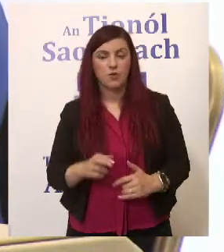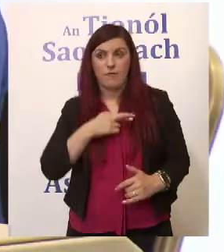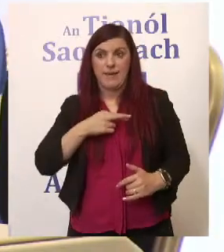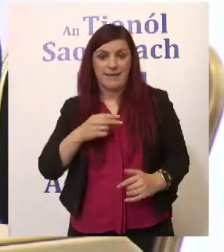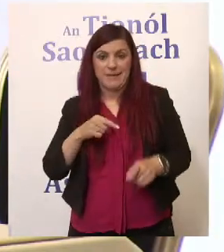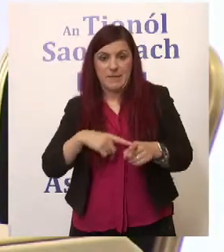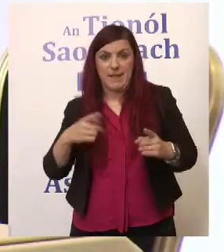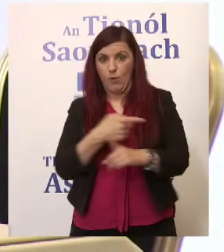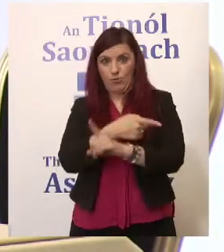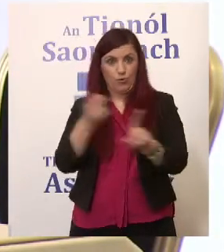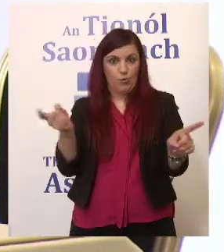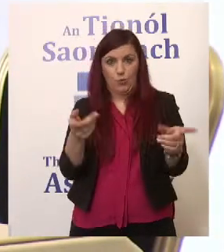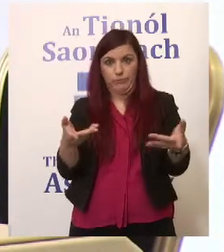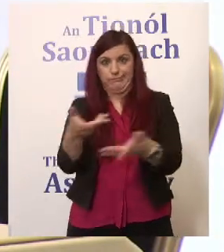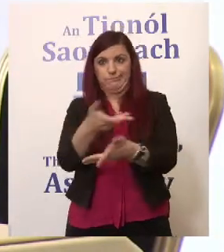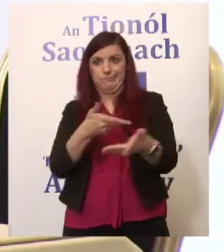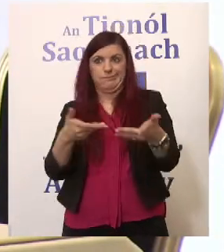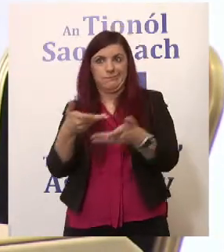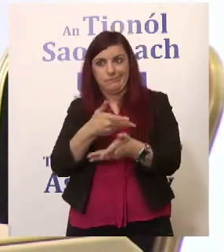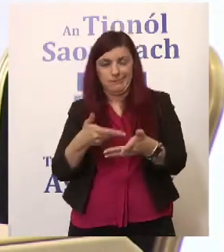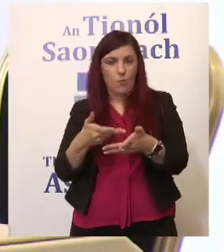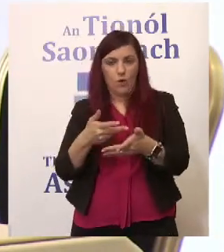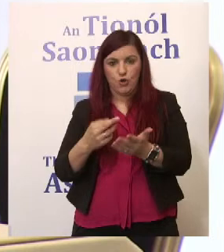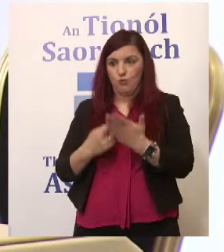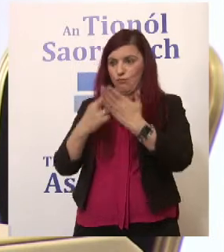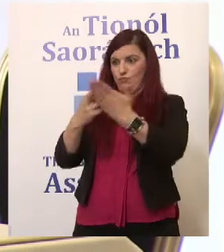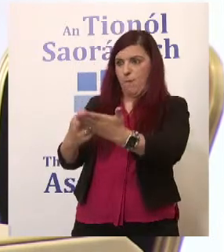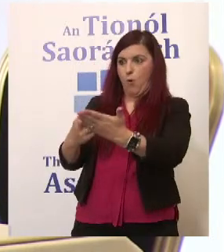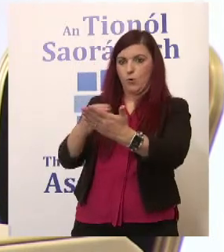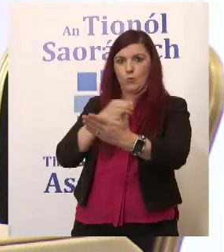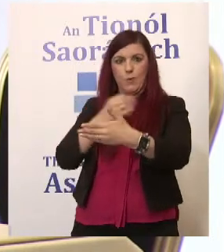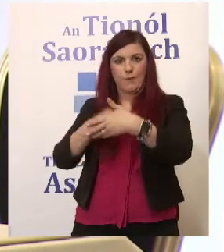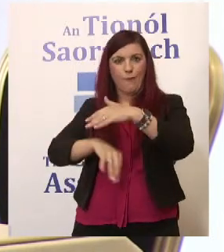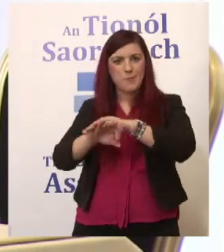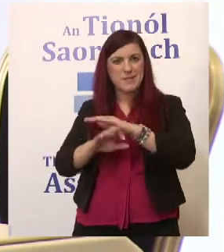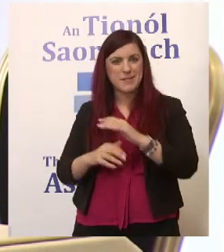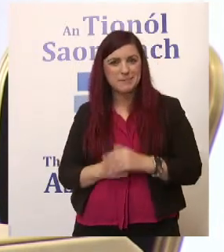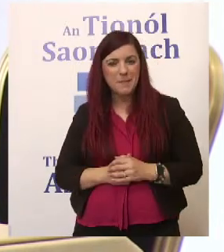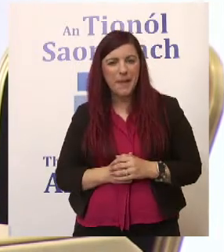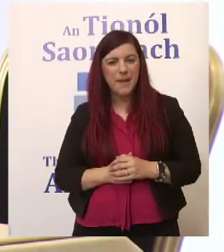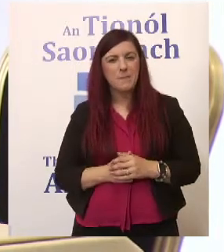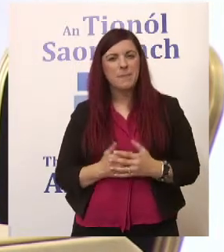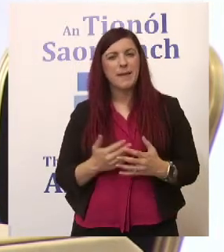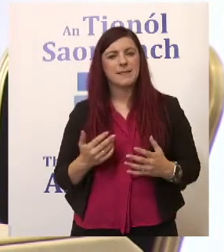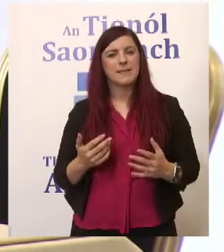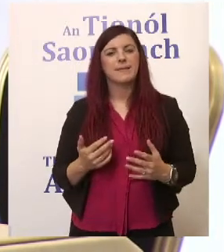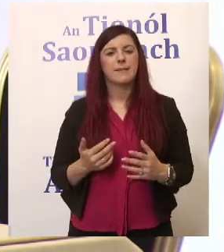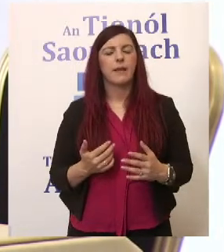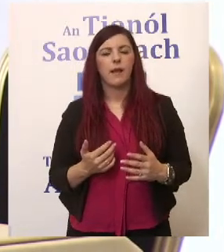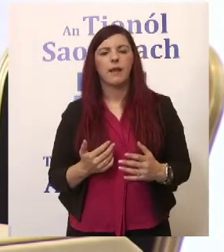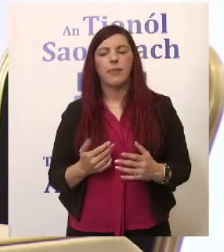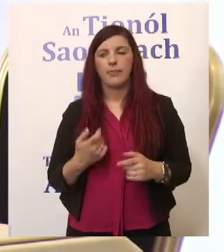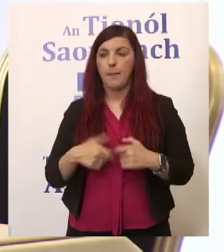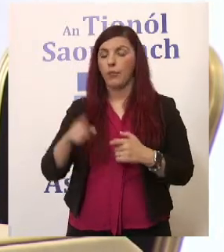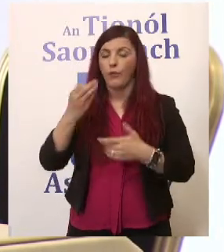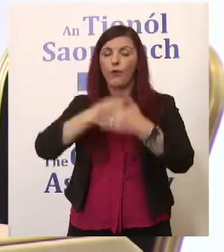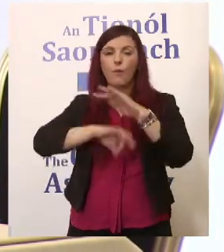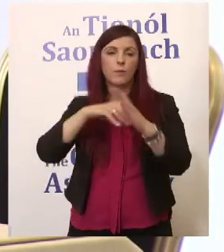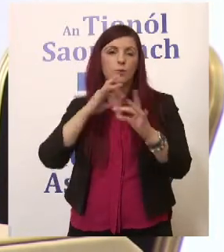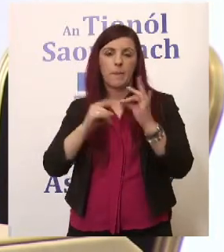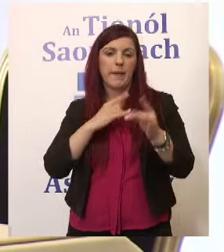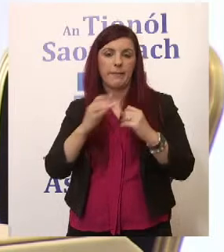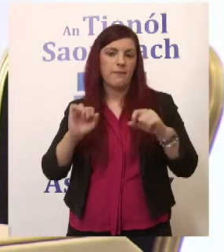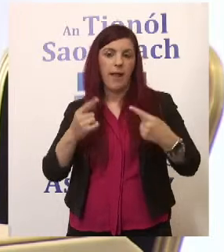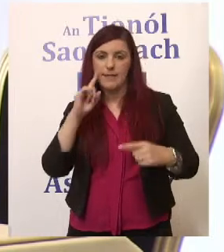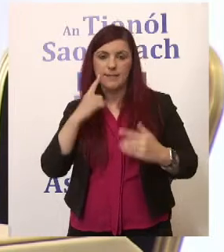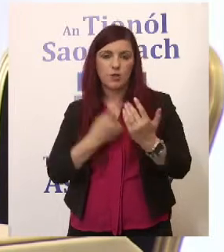how you go back to the government. It would be up to them, and it would be in the legislation